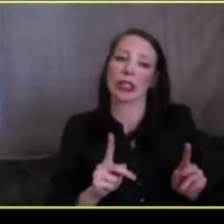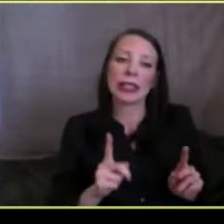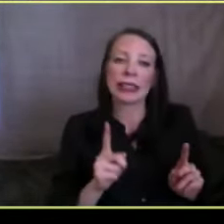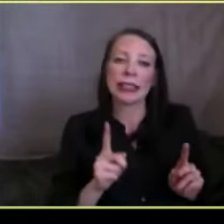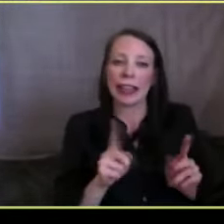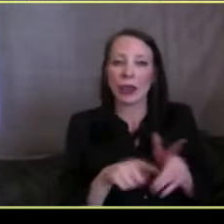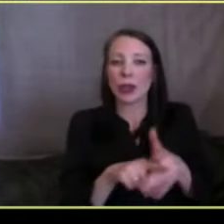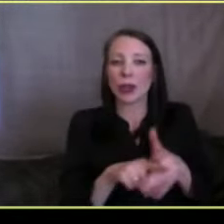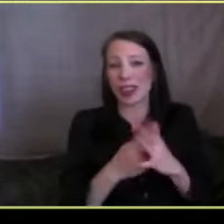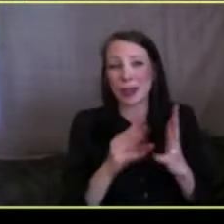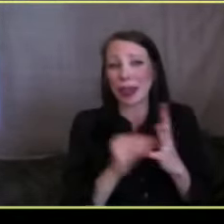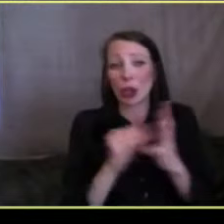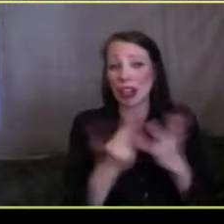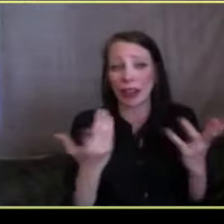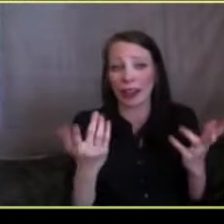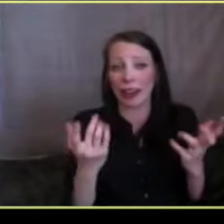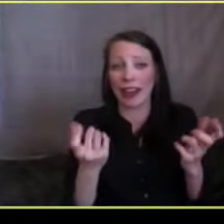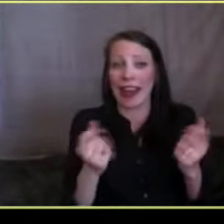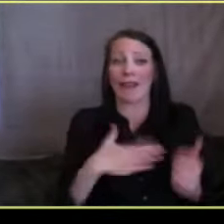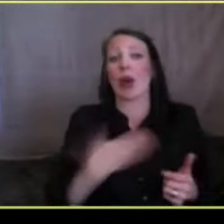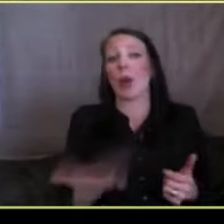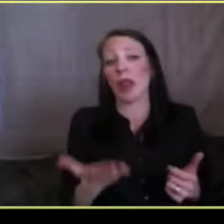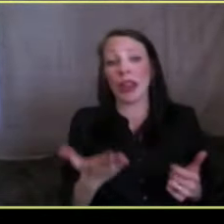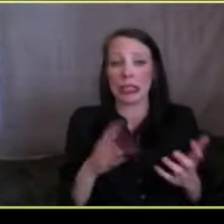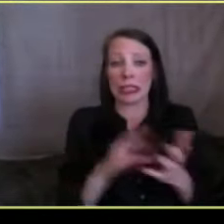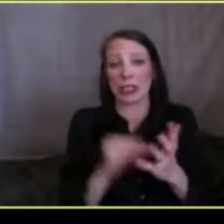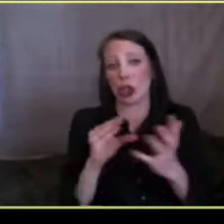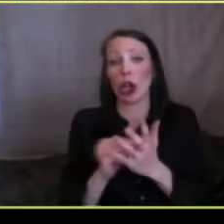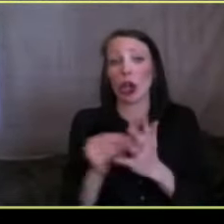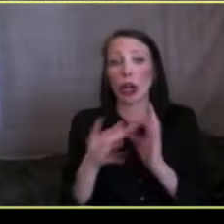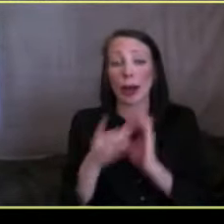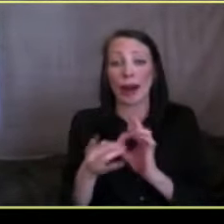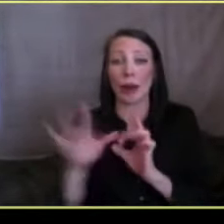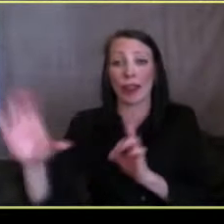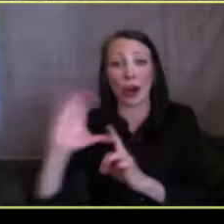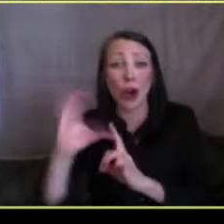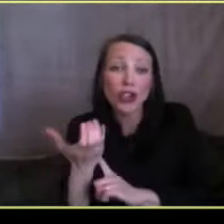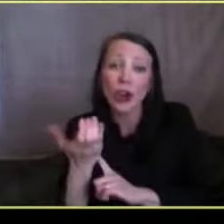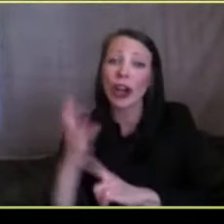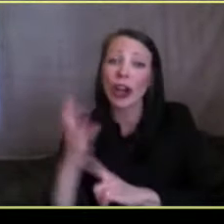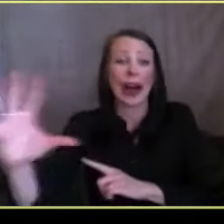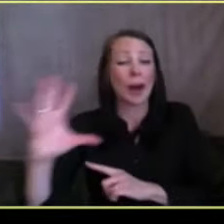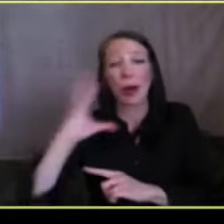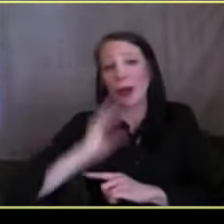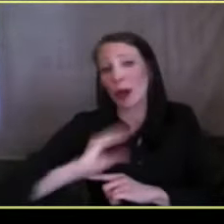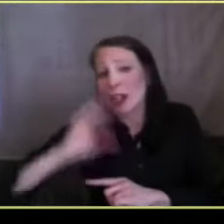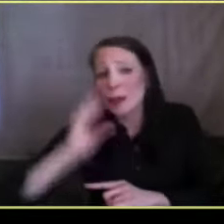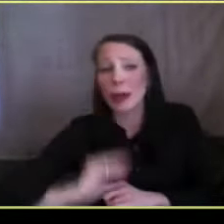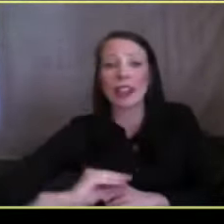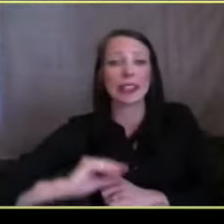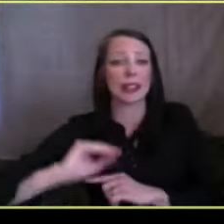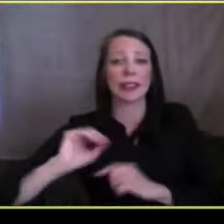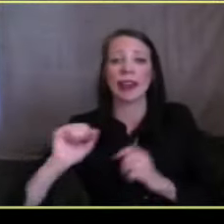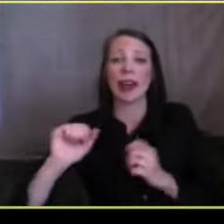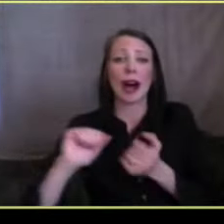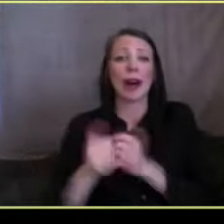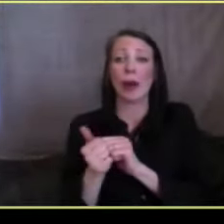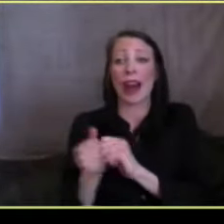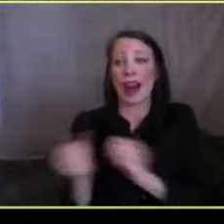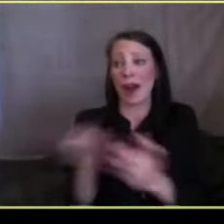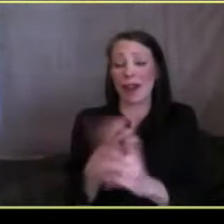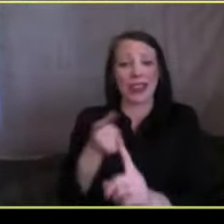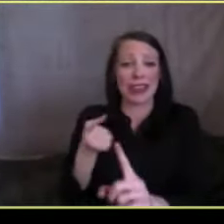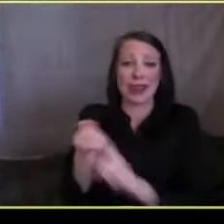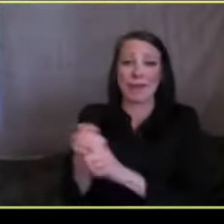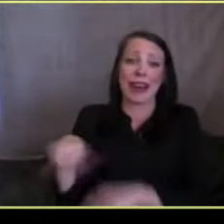person. And so it just starts by learning and having that willingness to learn about their culture, about their experiences, about